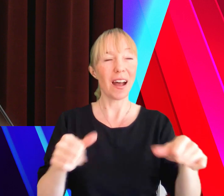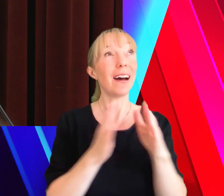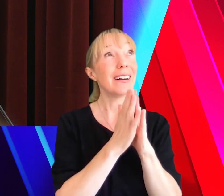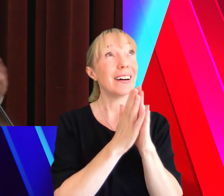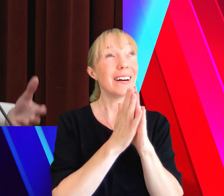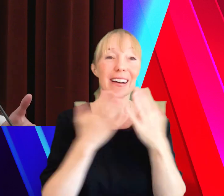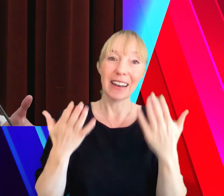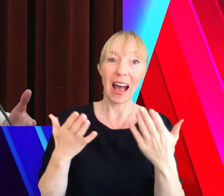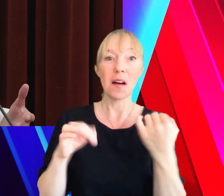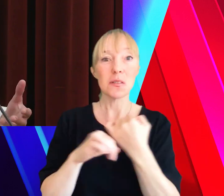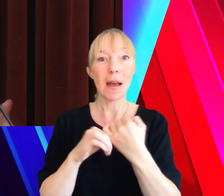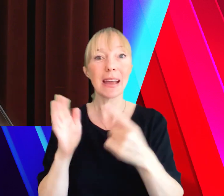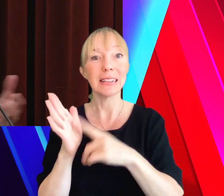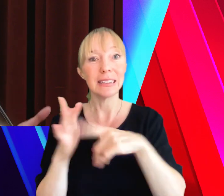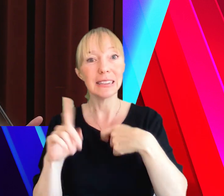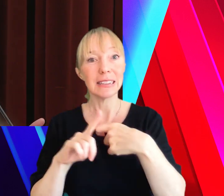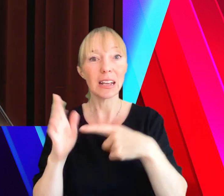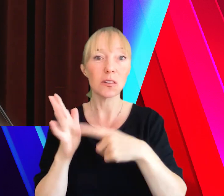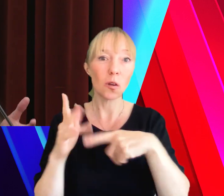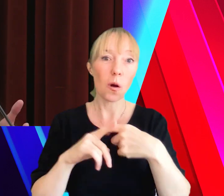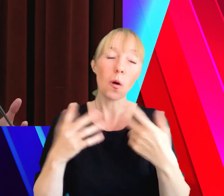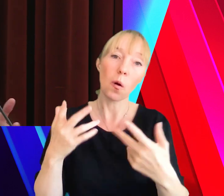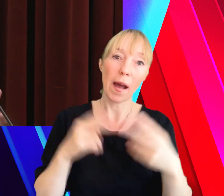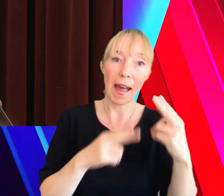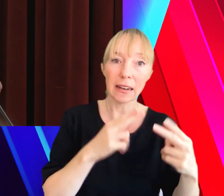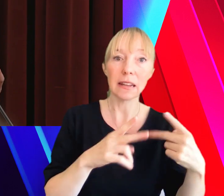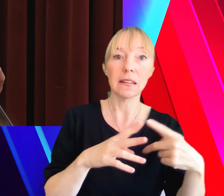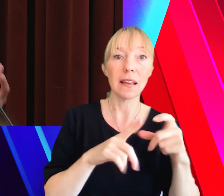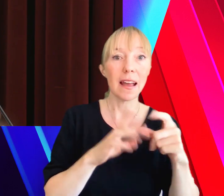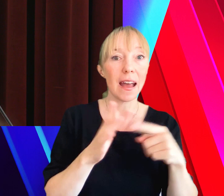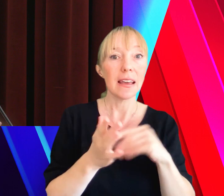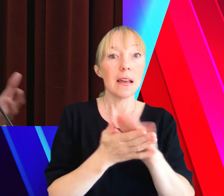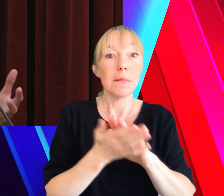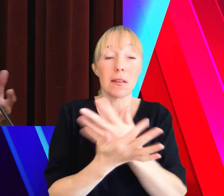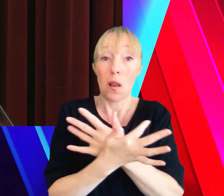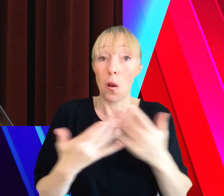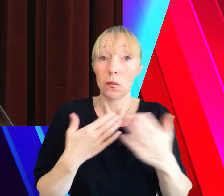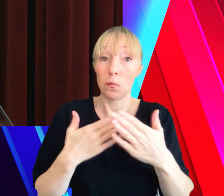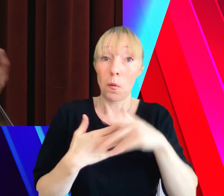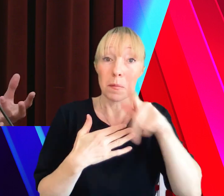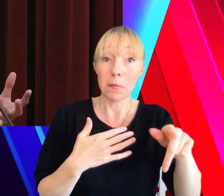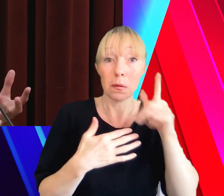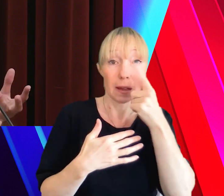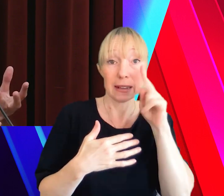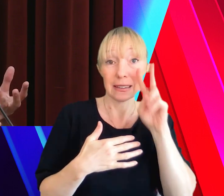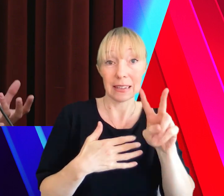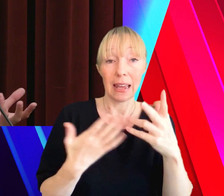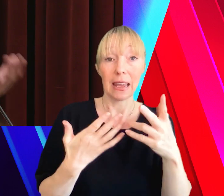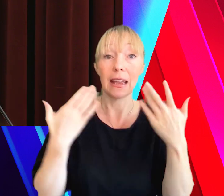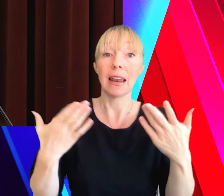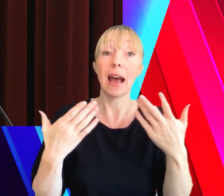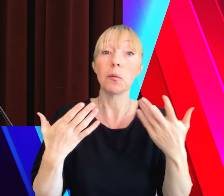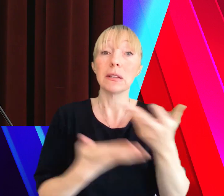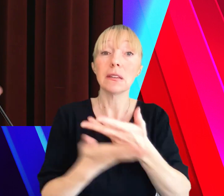put up a poster on your bedroom wall, now you make a TikTok or you make an edit, and obviously that means a lot more people see it. So